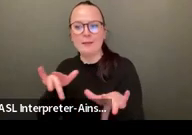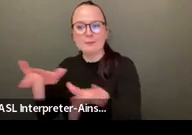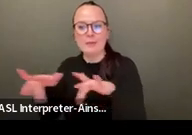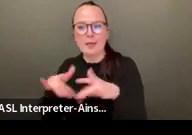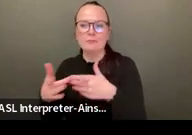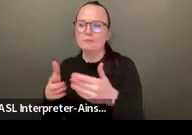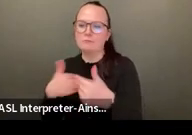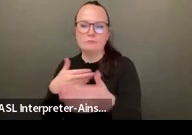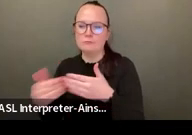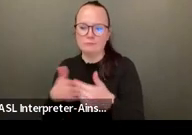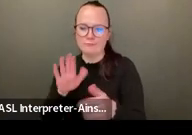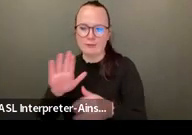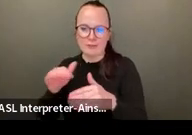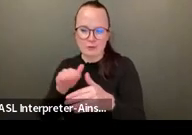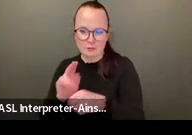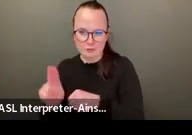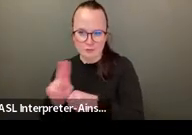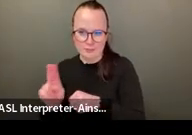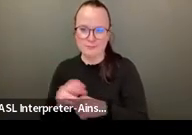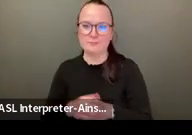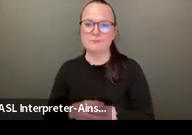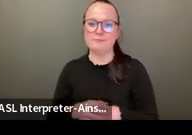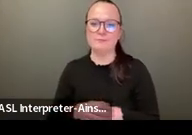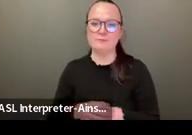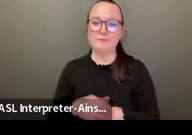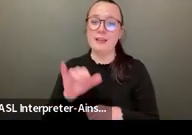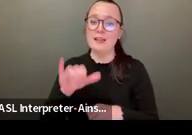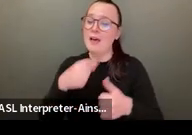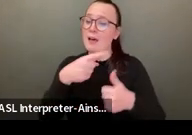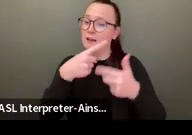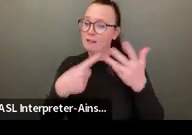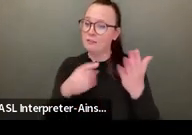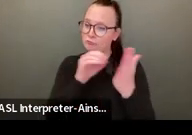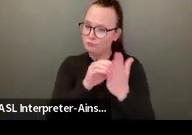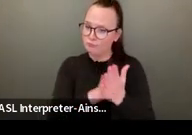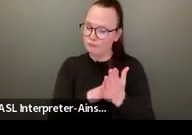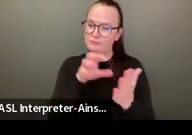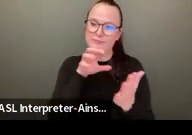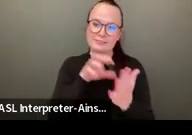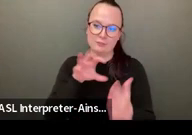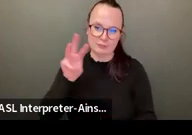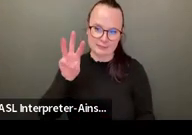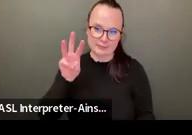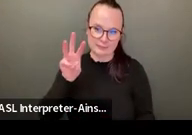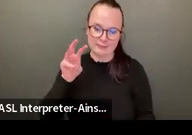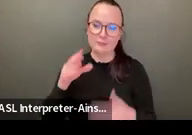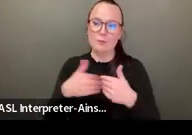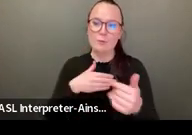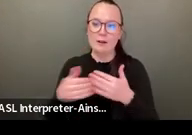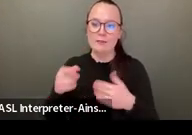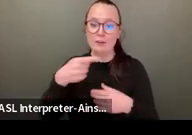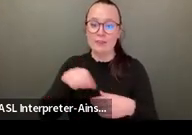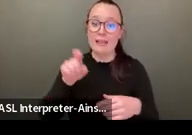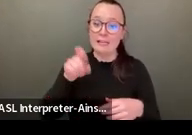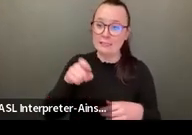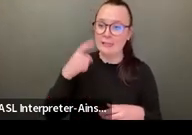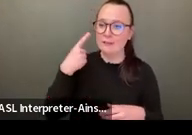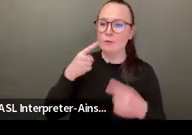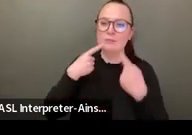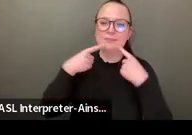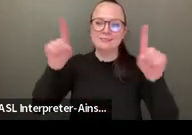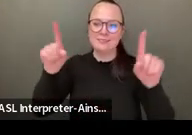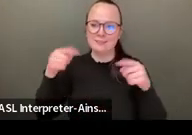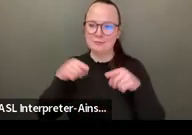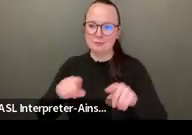them. And you would document all of those in section 6, whatever they're needing to be successful throughout their school